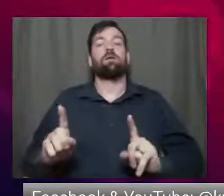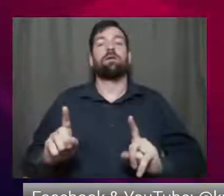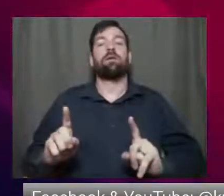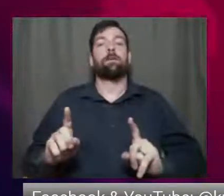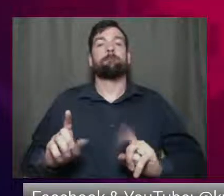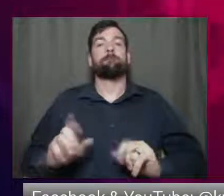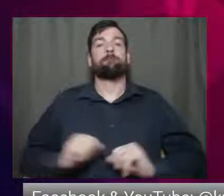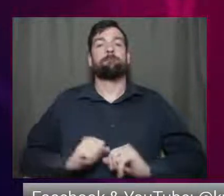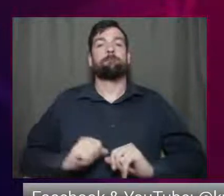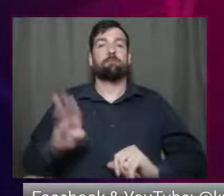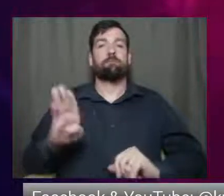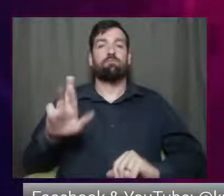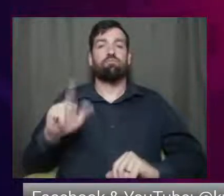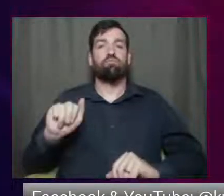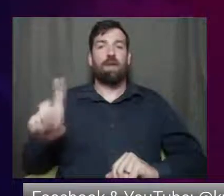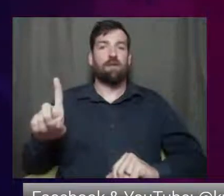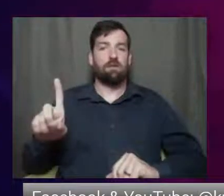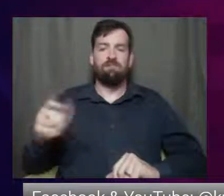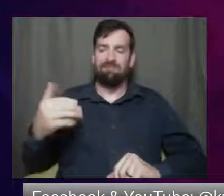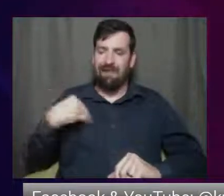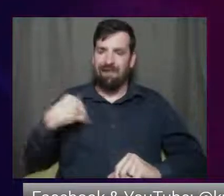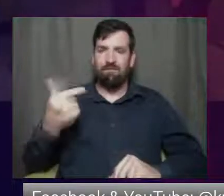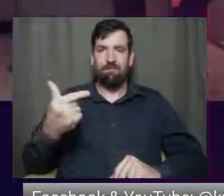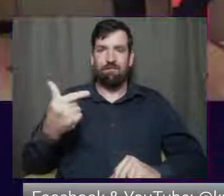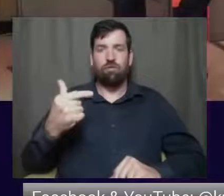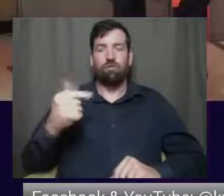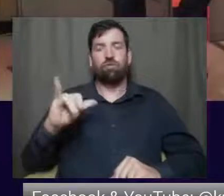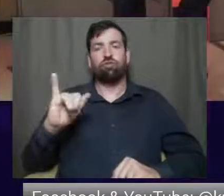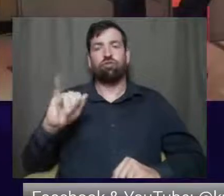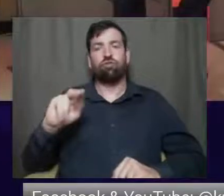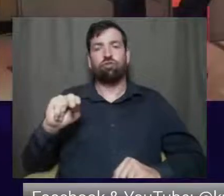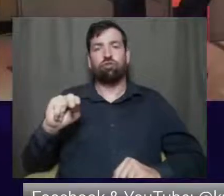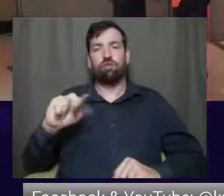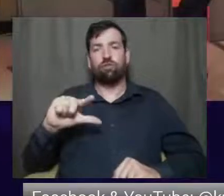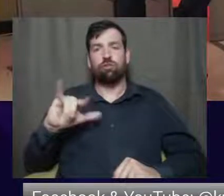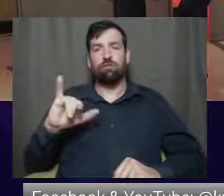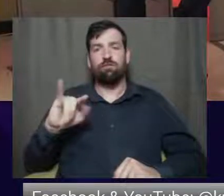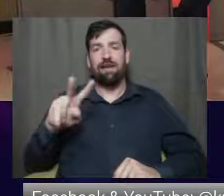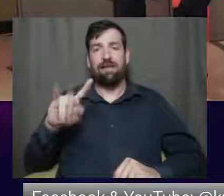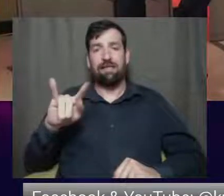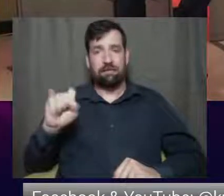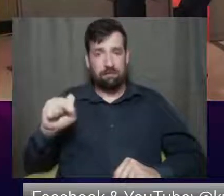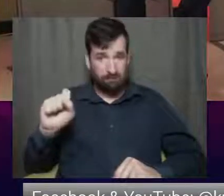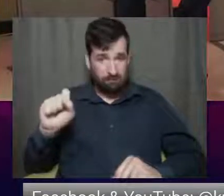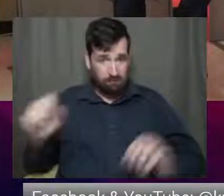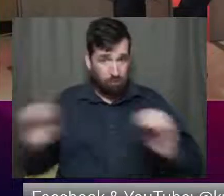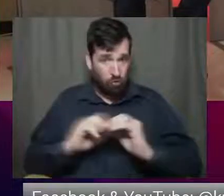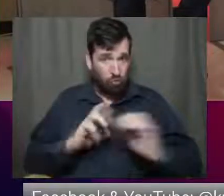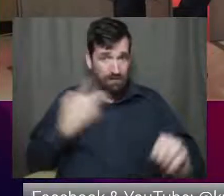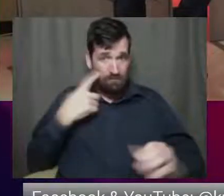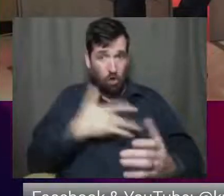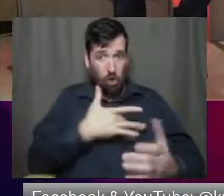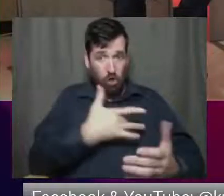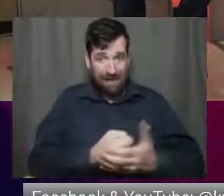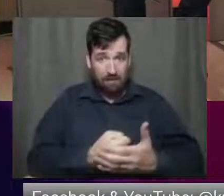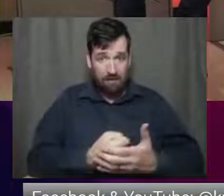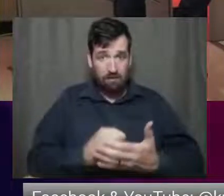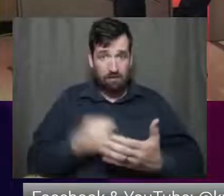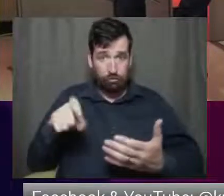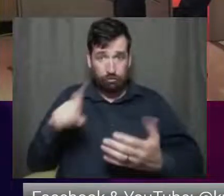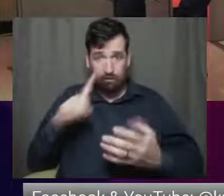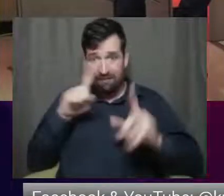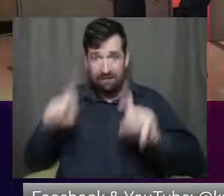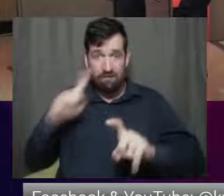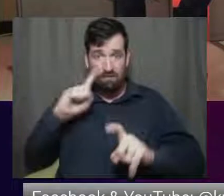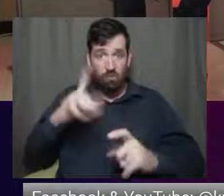Brad has a question. I have gingivitis. Am I more likely to have a heart attack? Should I be doing additional tests to make sure I have a healthy heart?